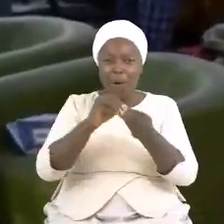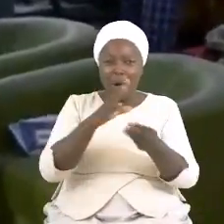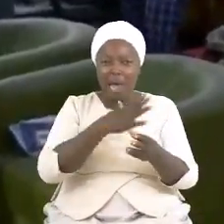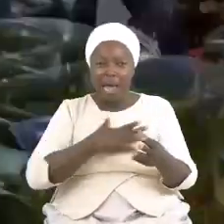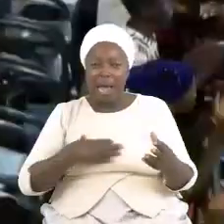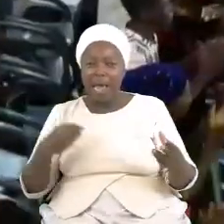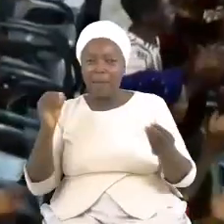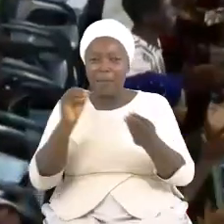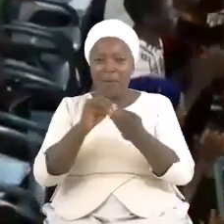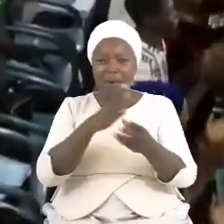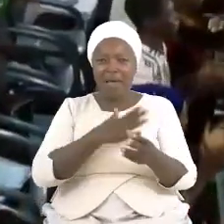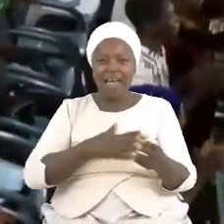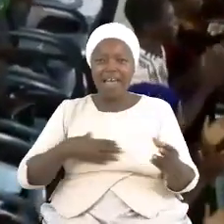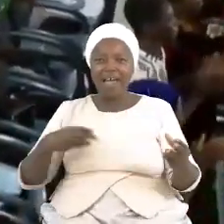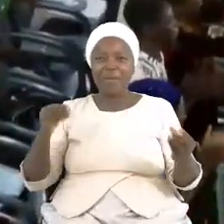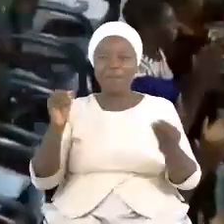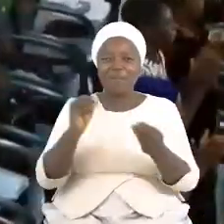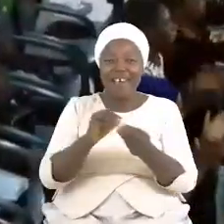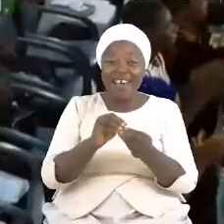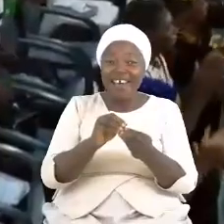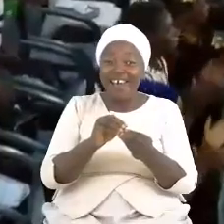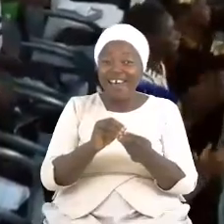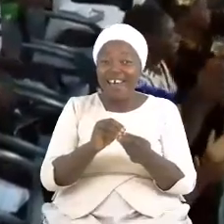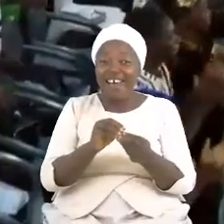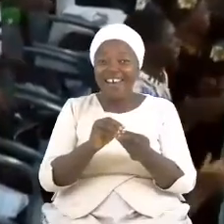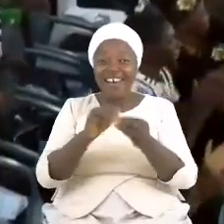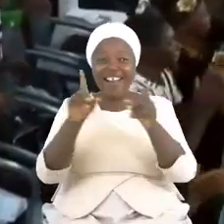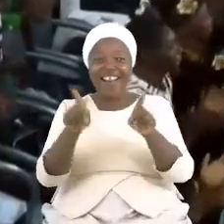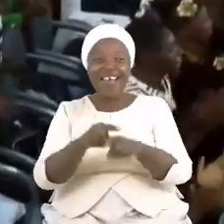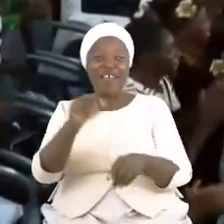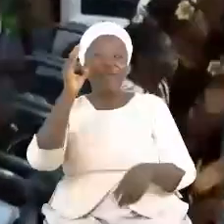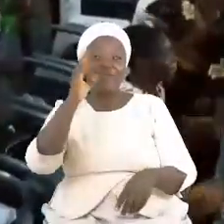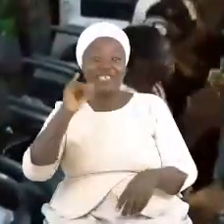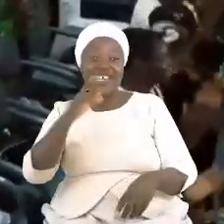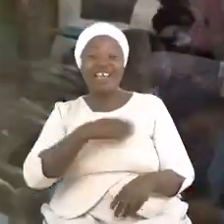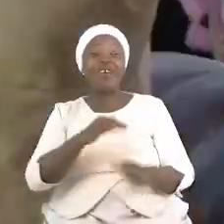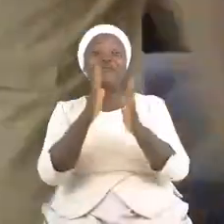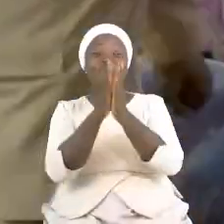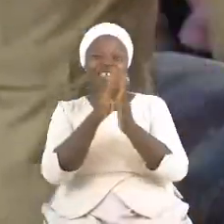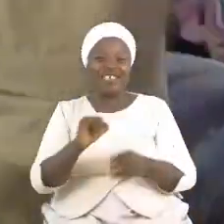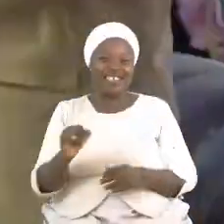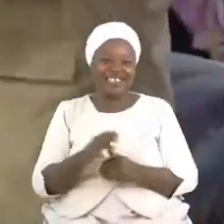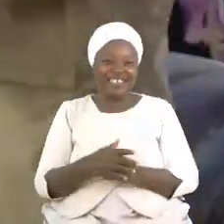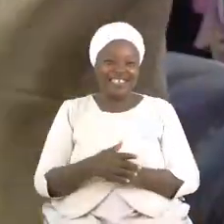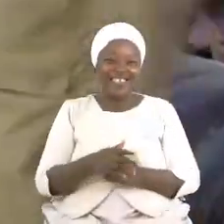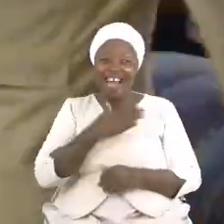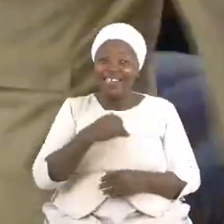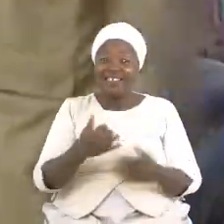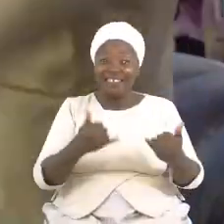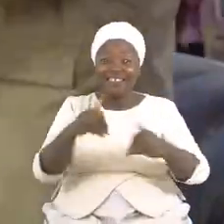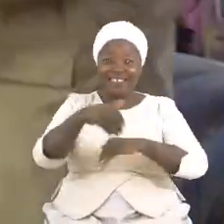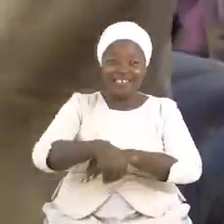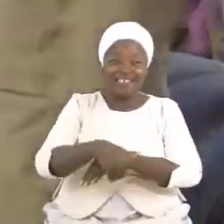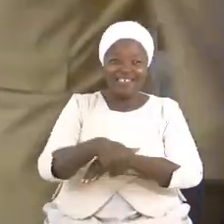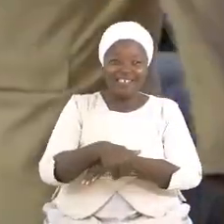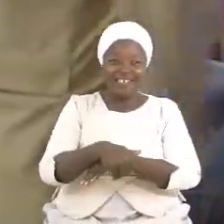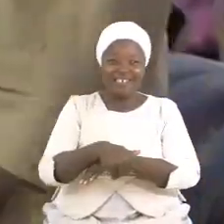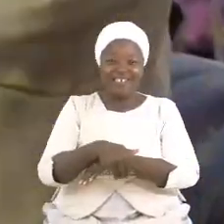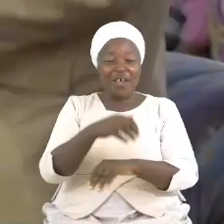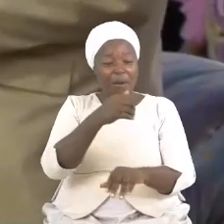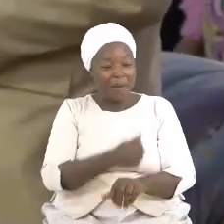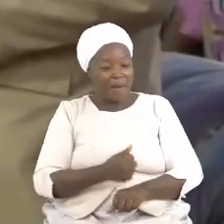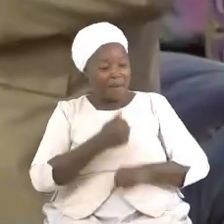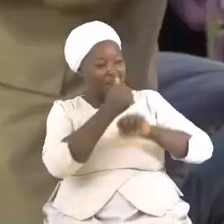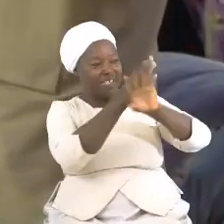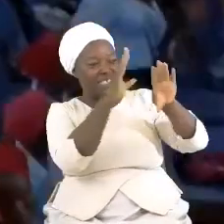more like preaching and praying. And tonight, mountains in your